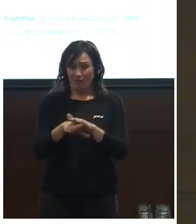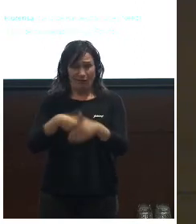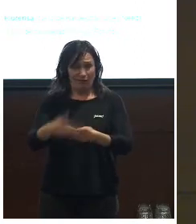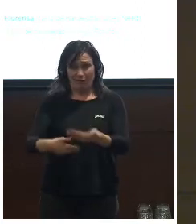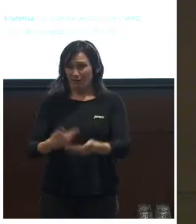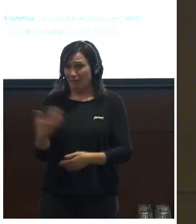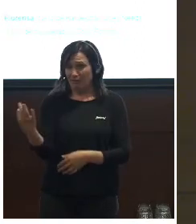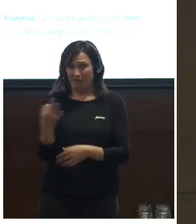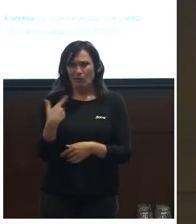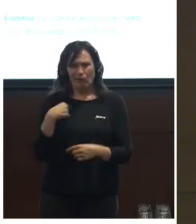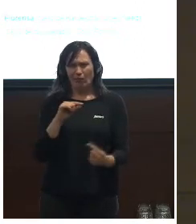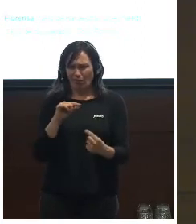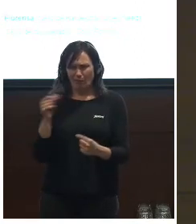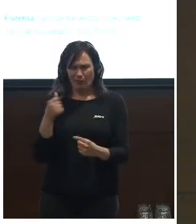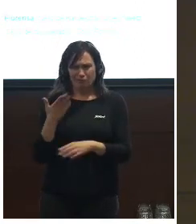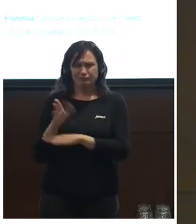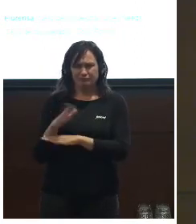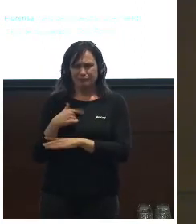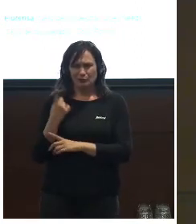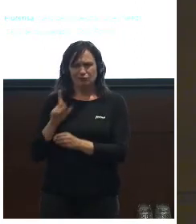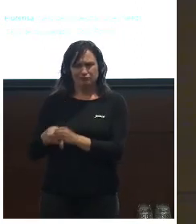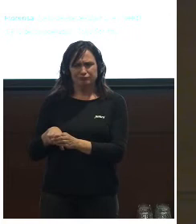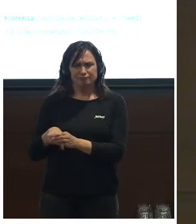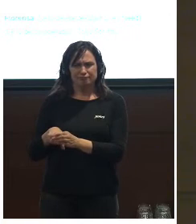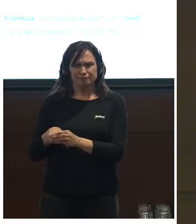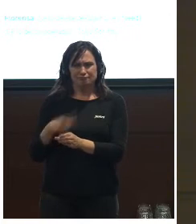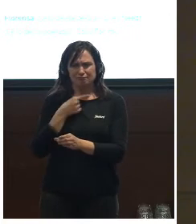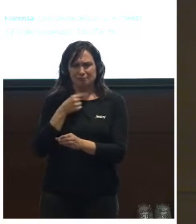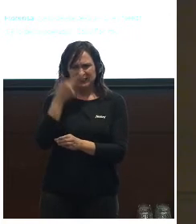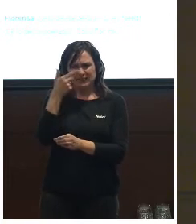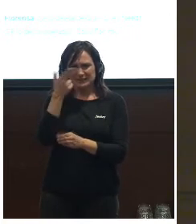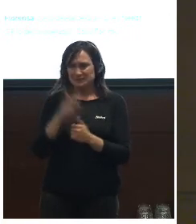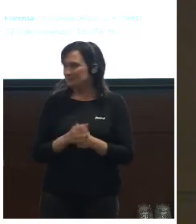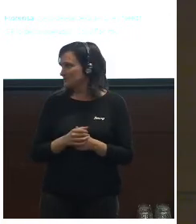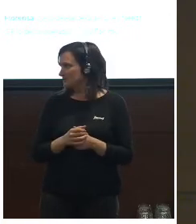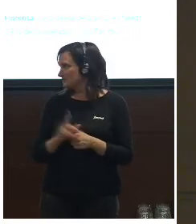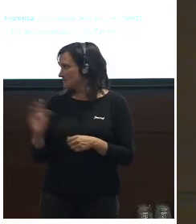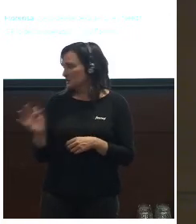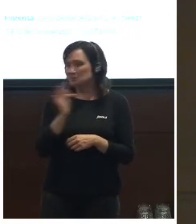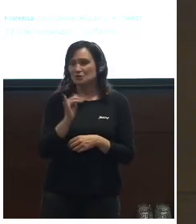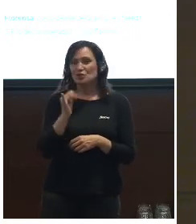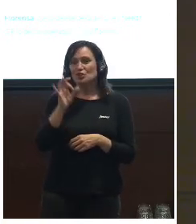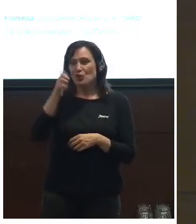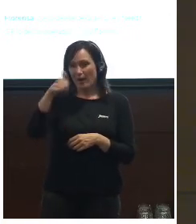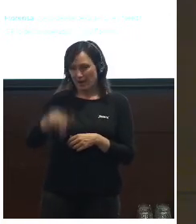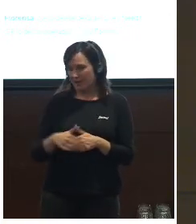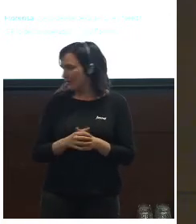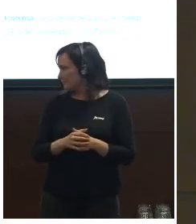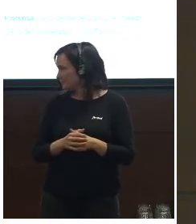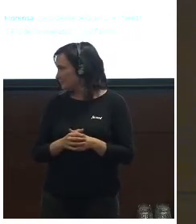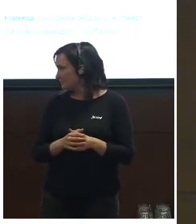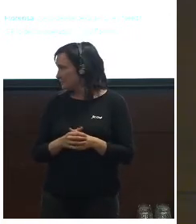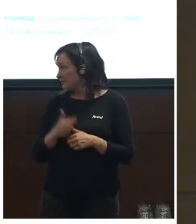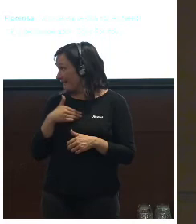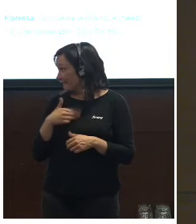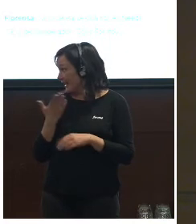So, we go to you, Joan. You may introduce yourself. Yeah, after